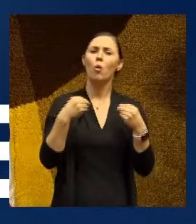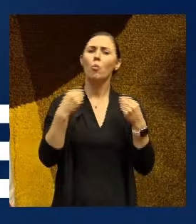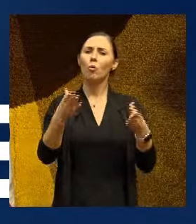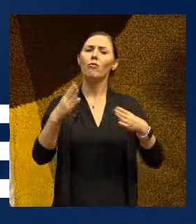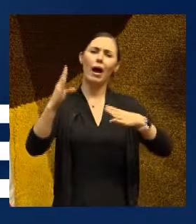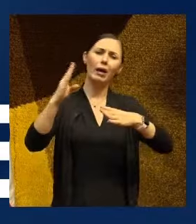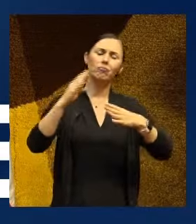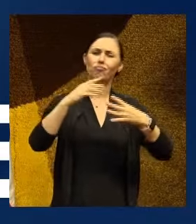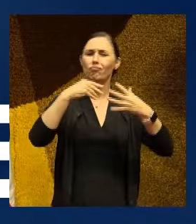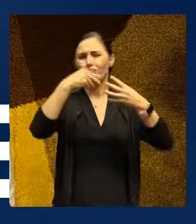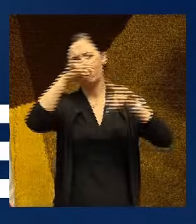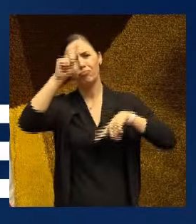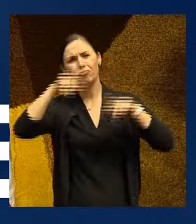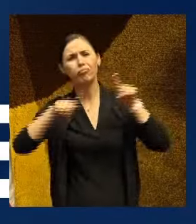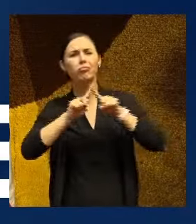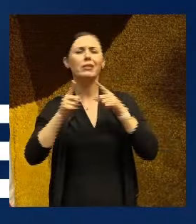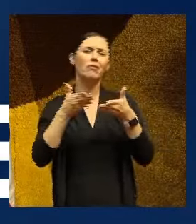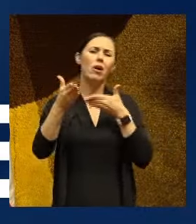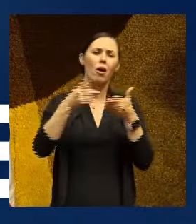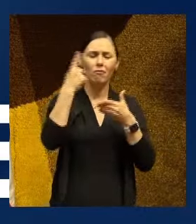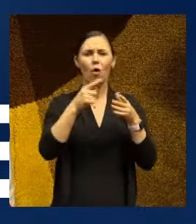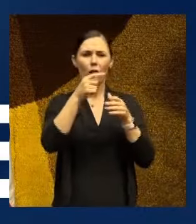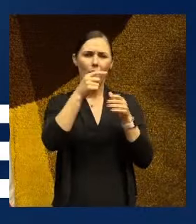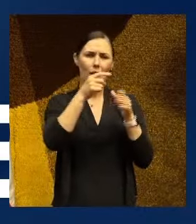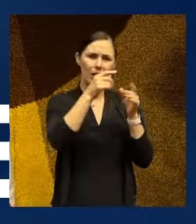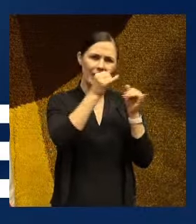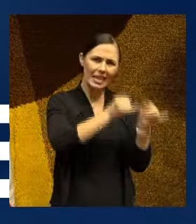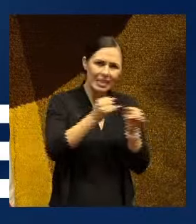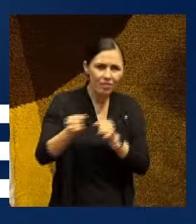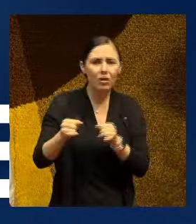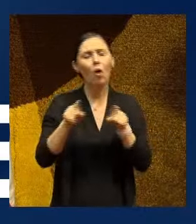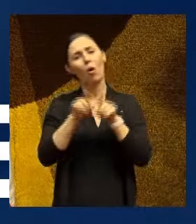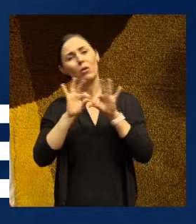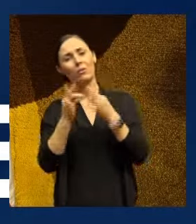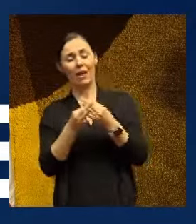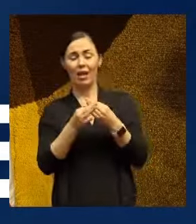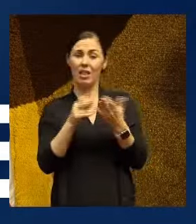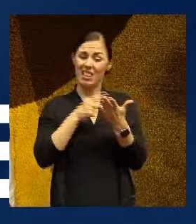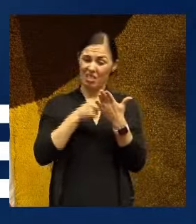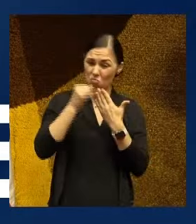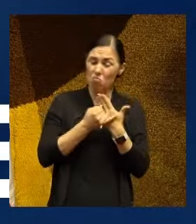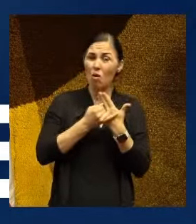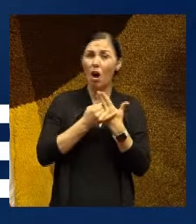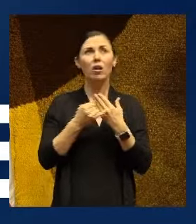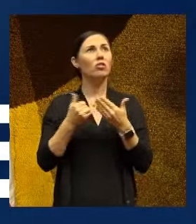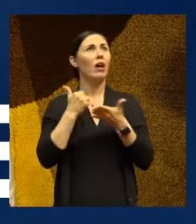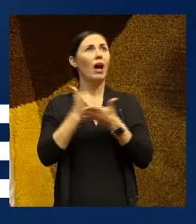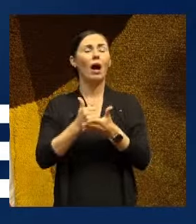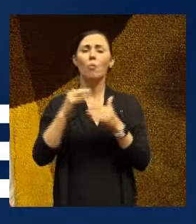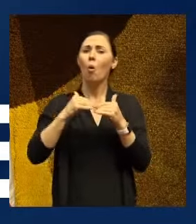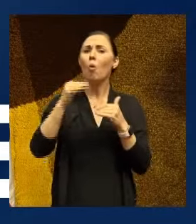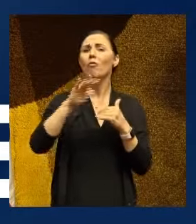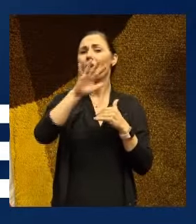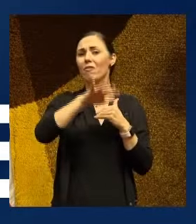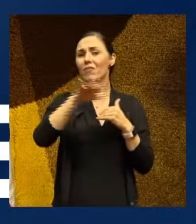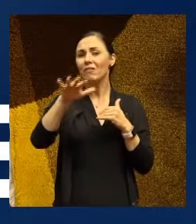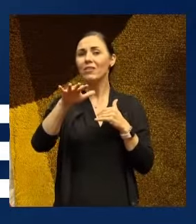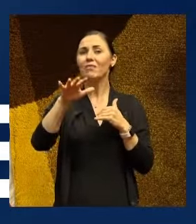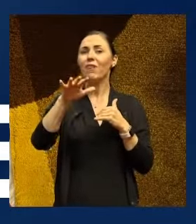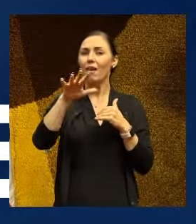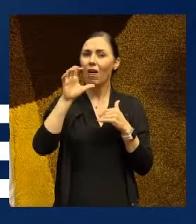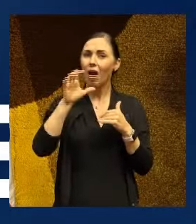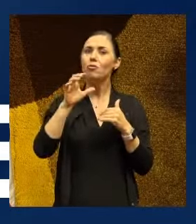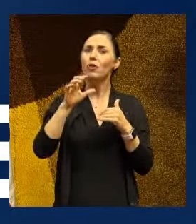families. These projects have assisted over 5,500 homeless individuals statewide, with more